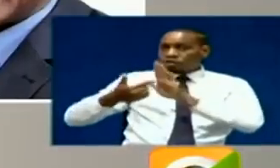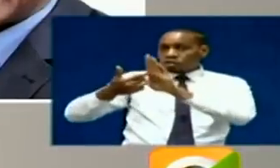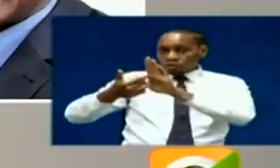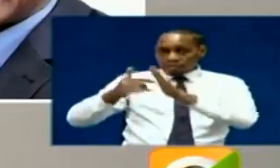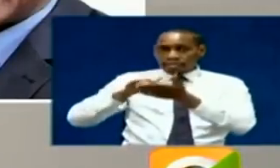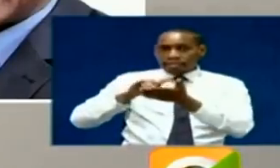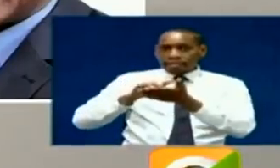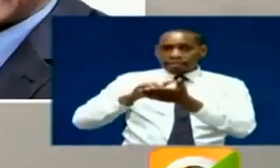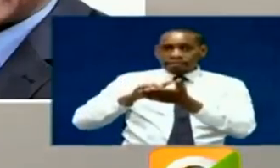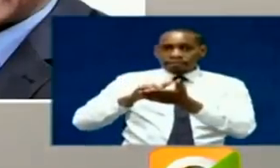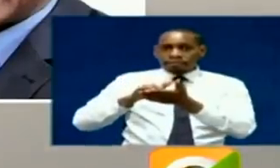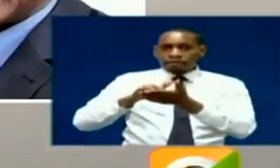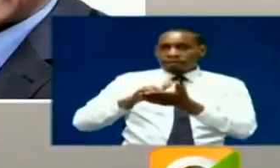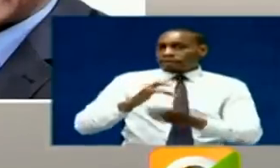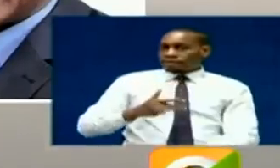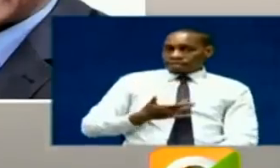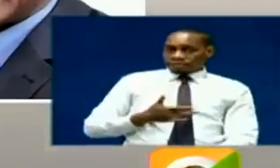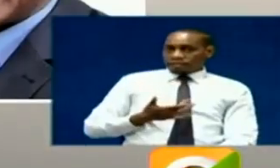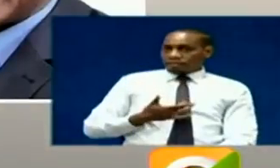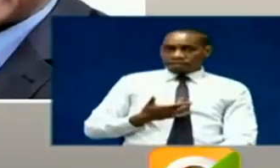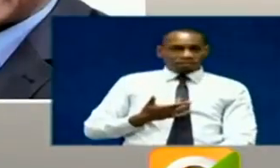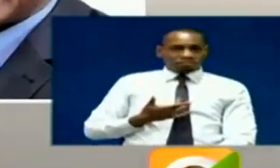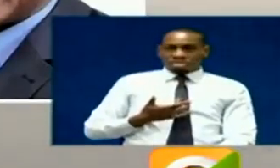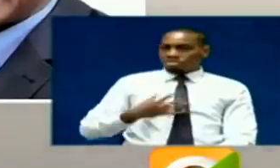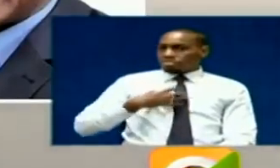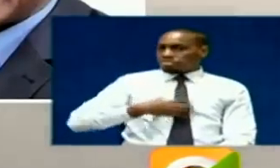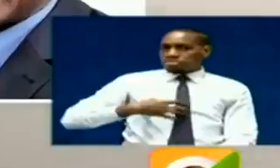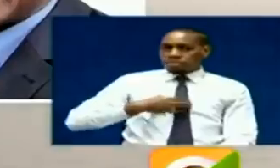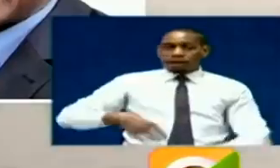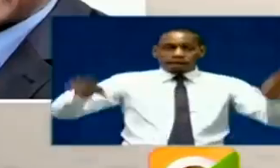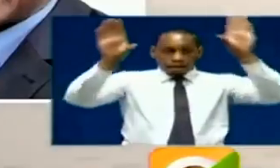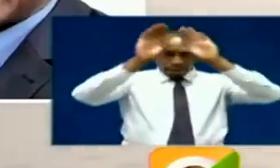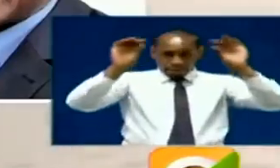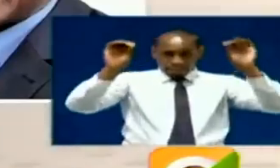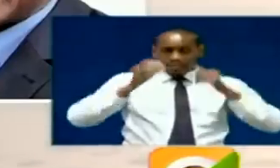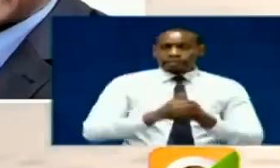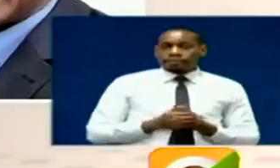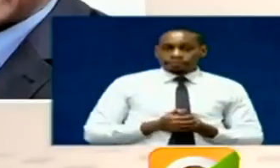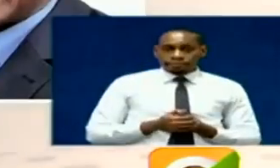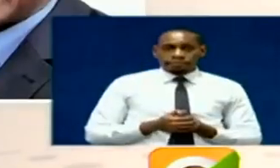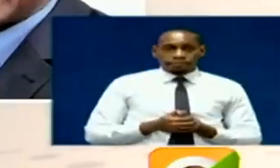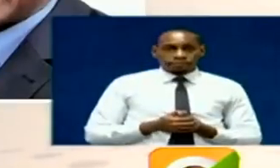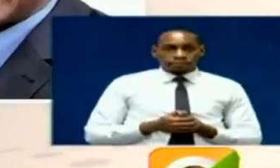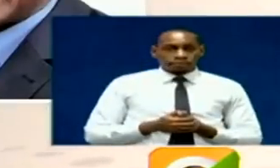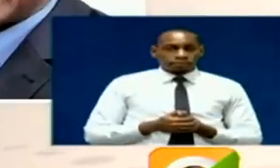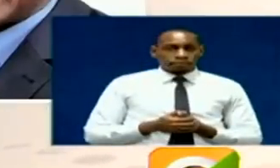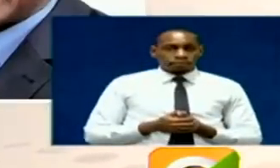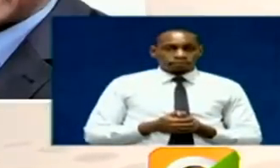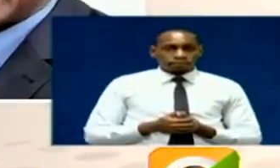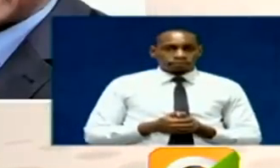some animus, some kind of bad feeling about the president in this regard. So there are a lot